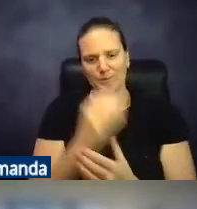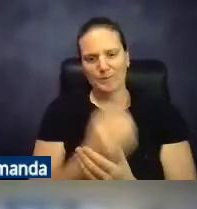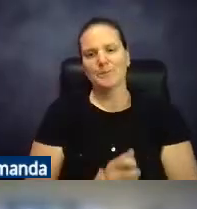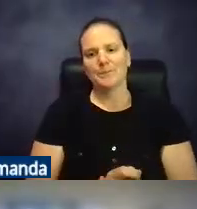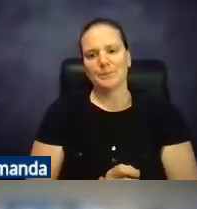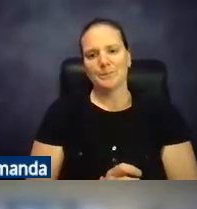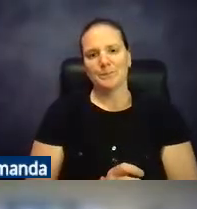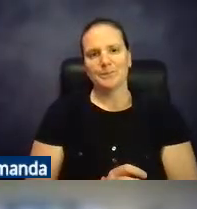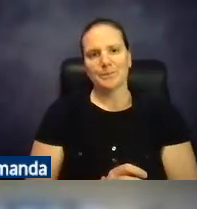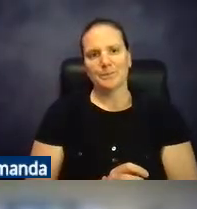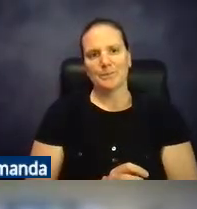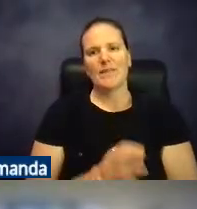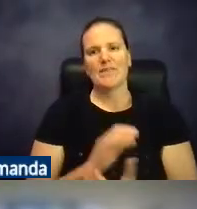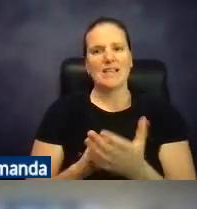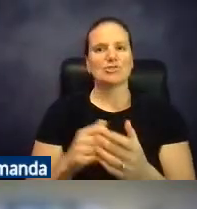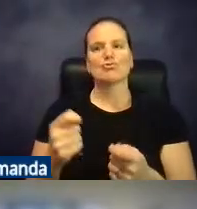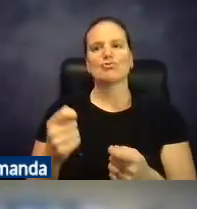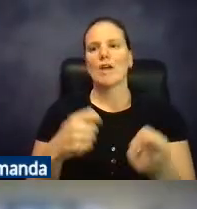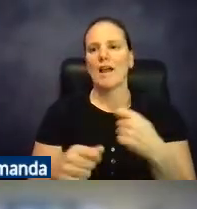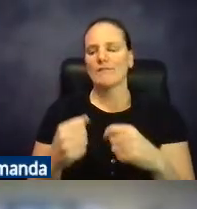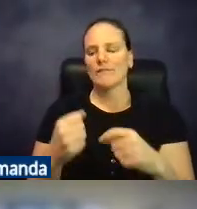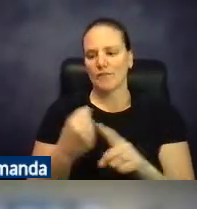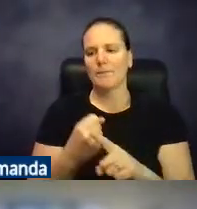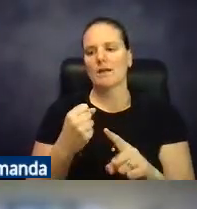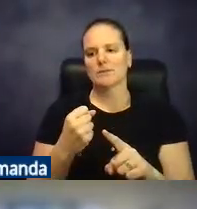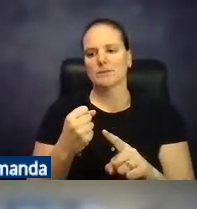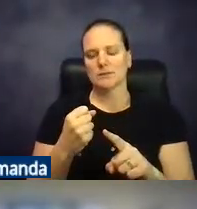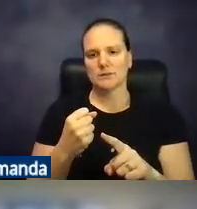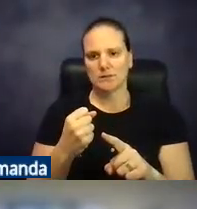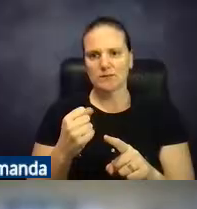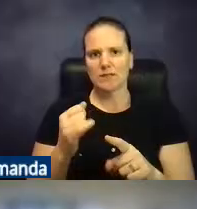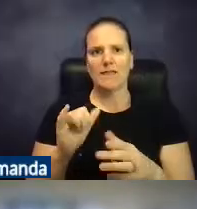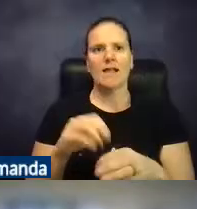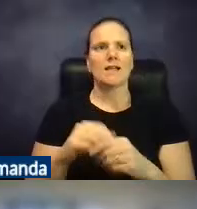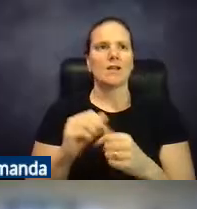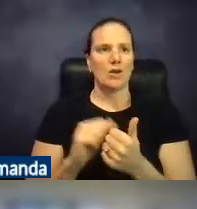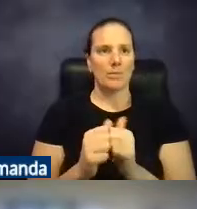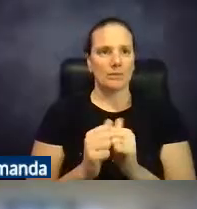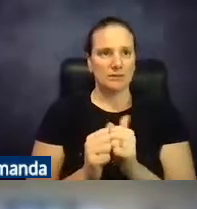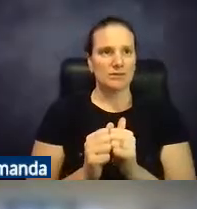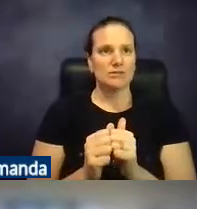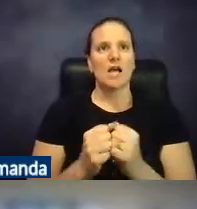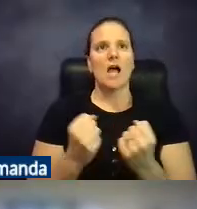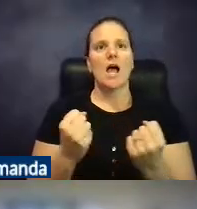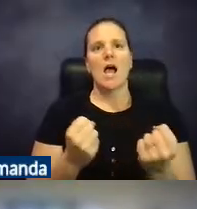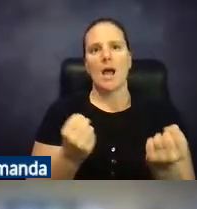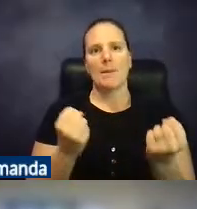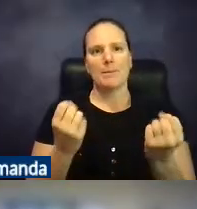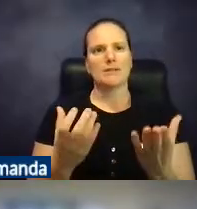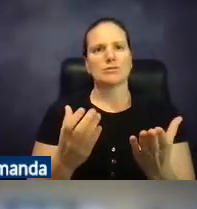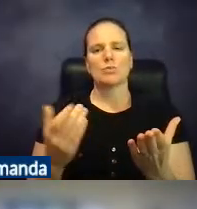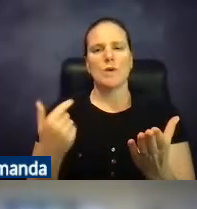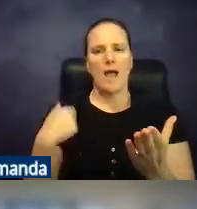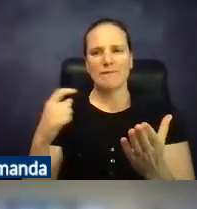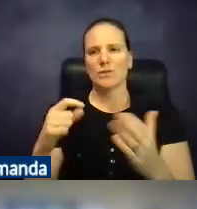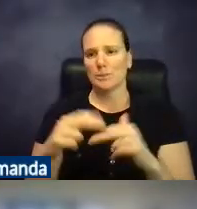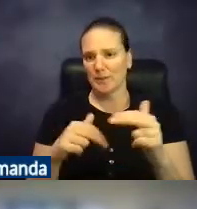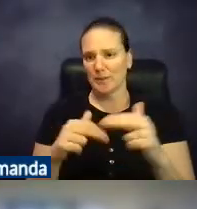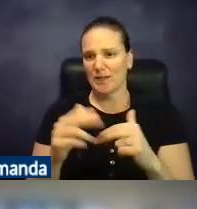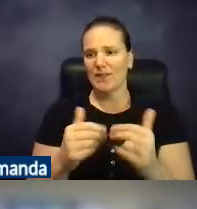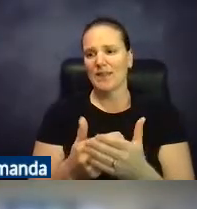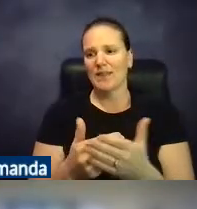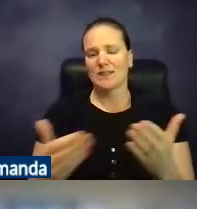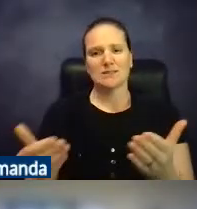might mean a trade-off of impacts then that's in a competition of how much space do we have to build things. There's